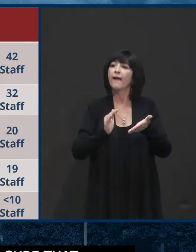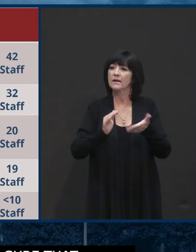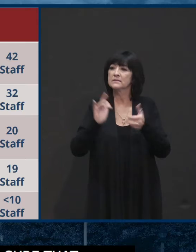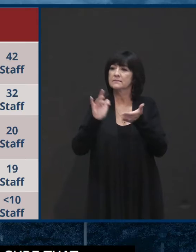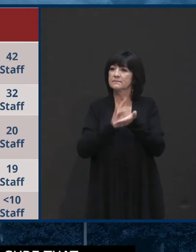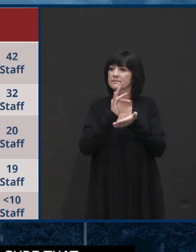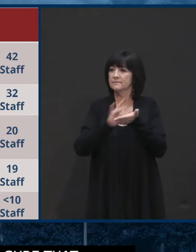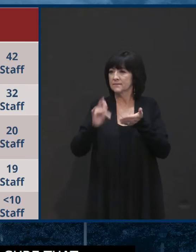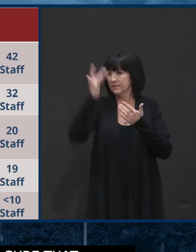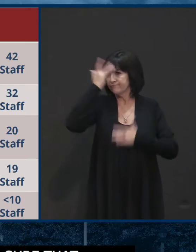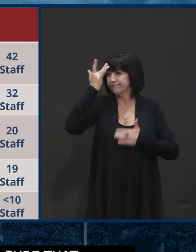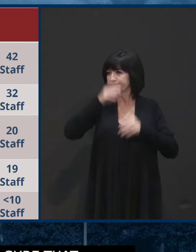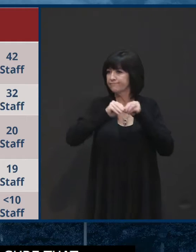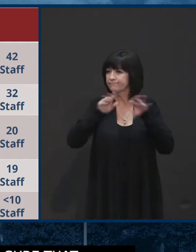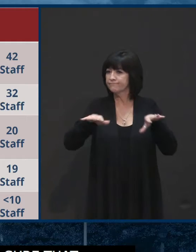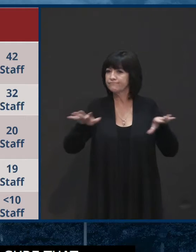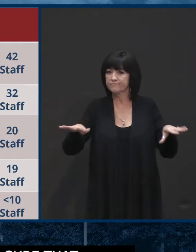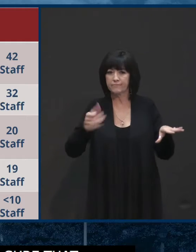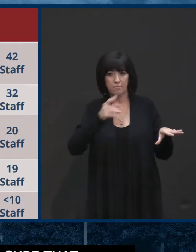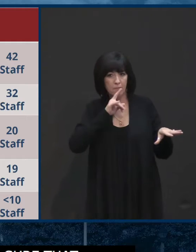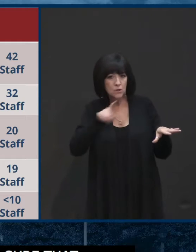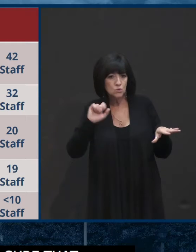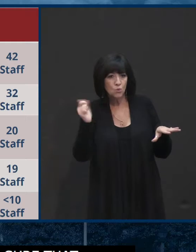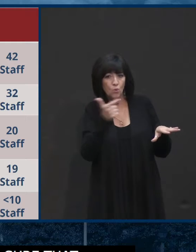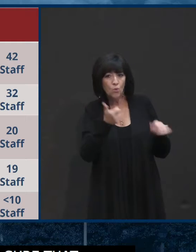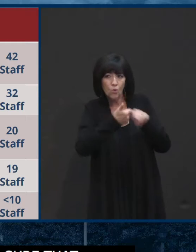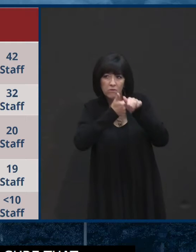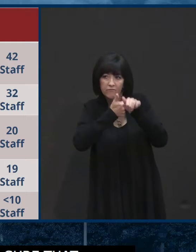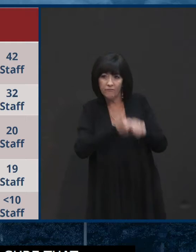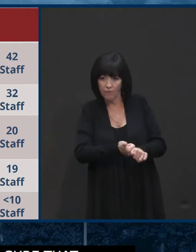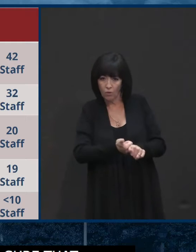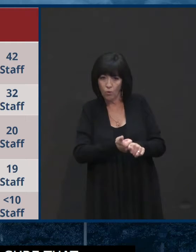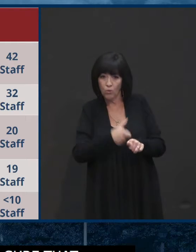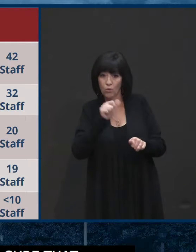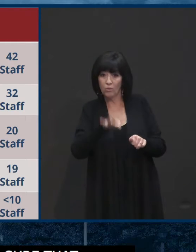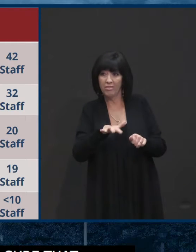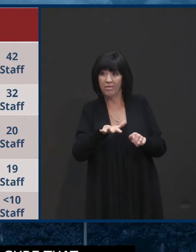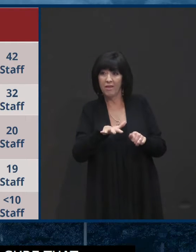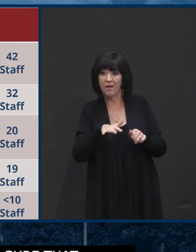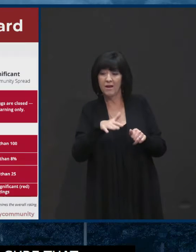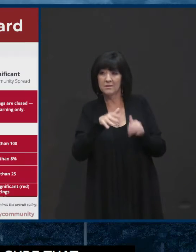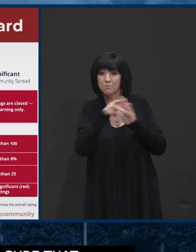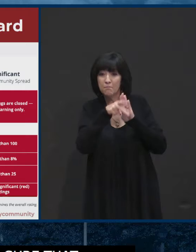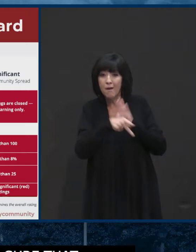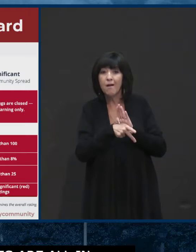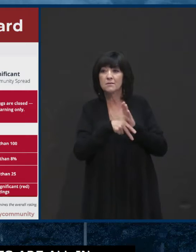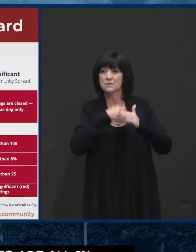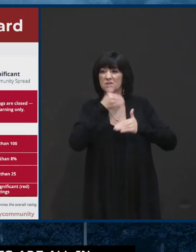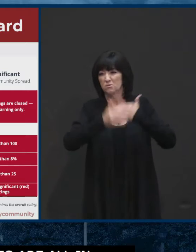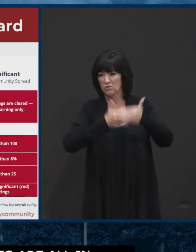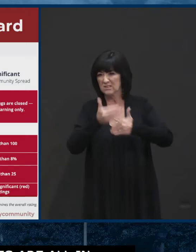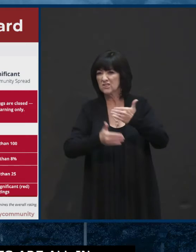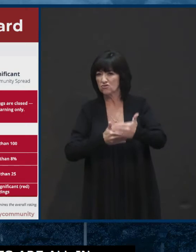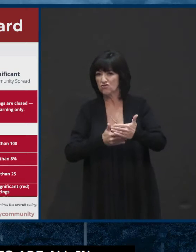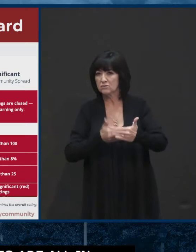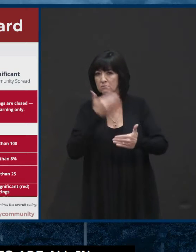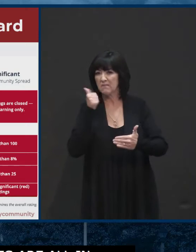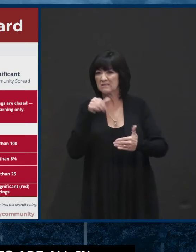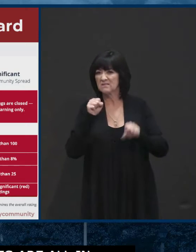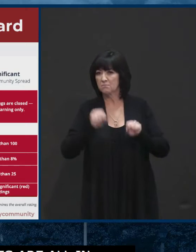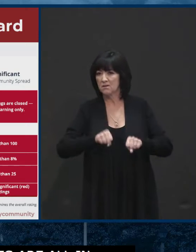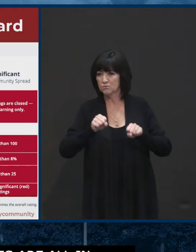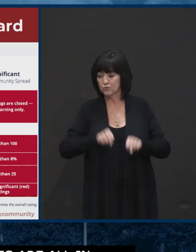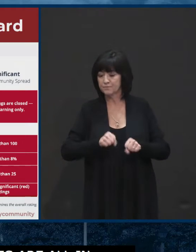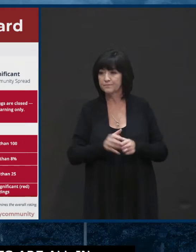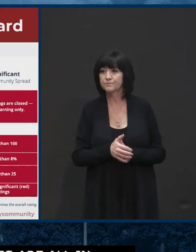infection control procedures are all in place as best as possible. Next, I want to shift to talking about